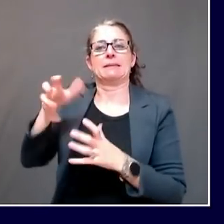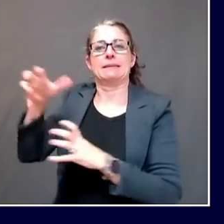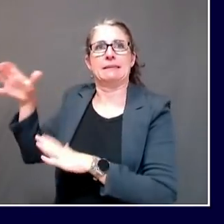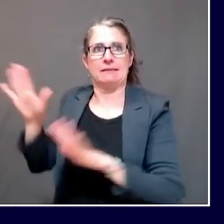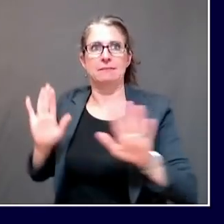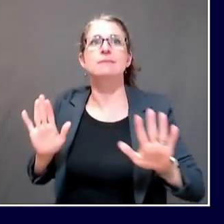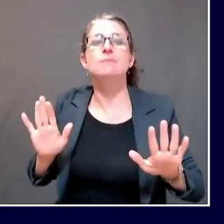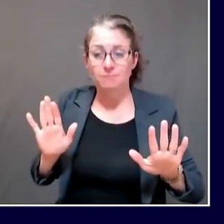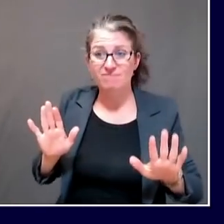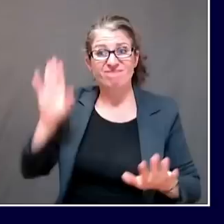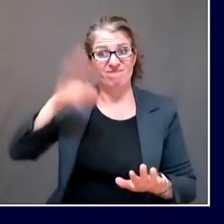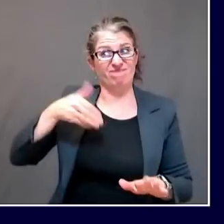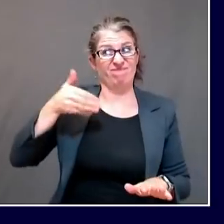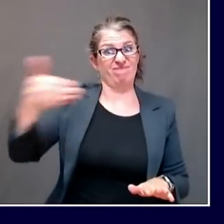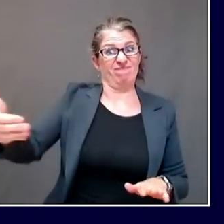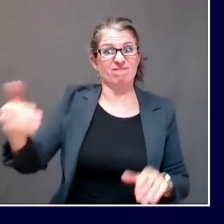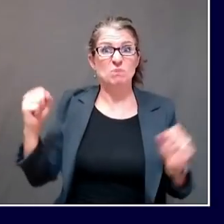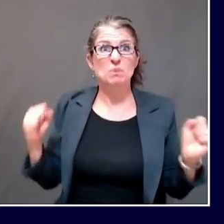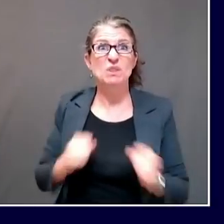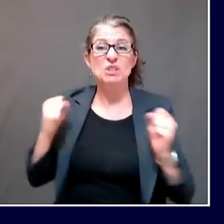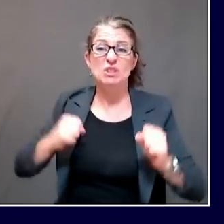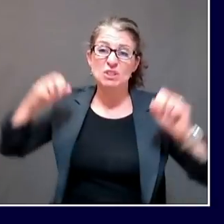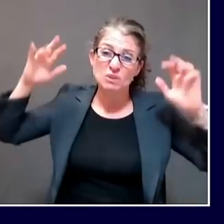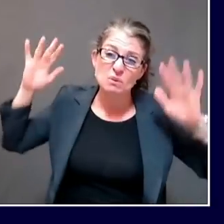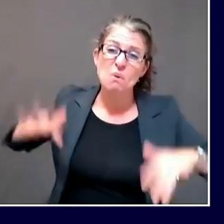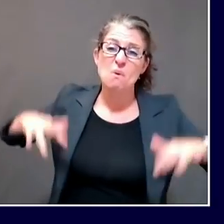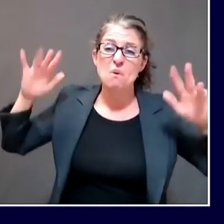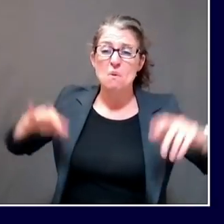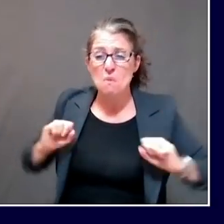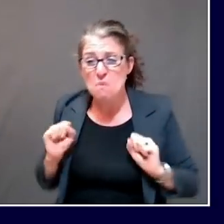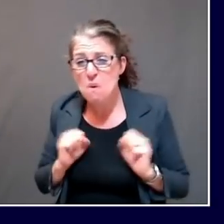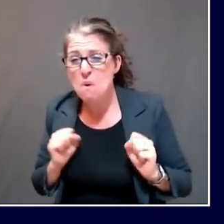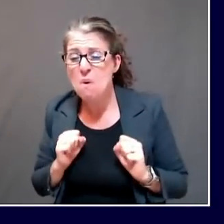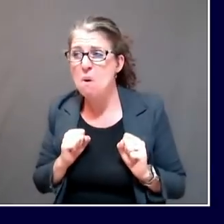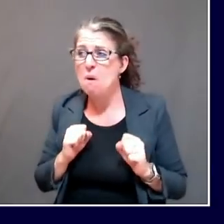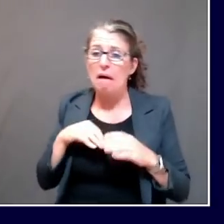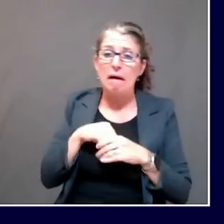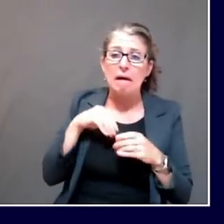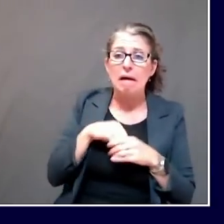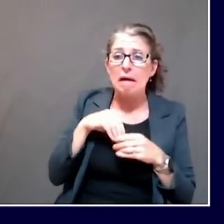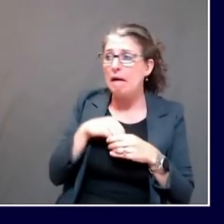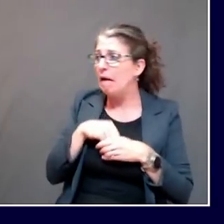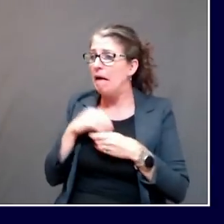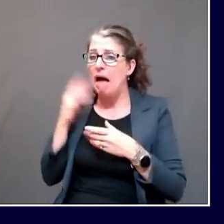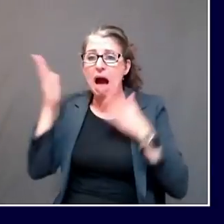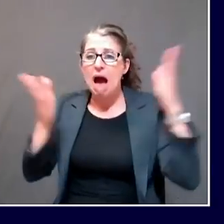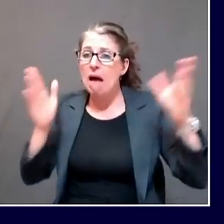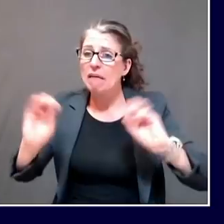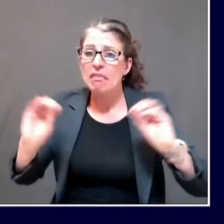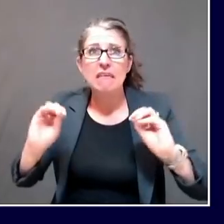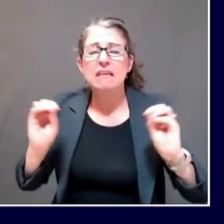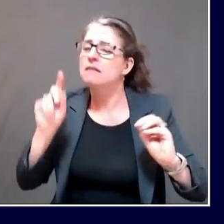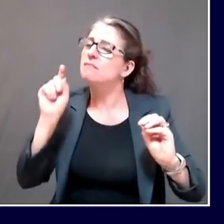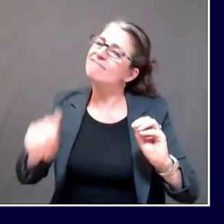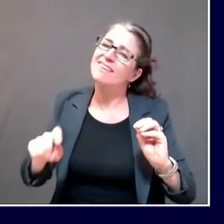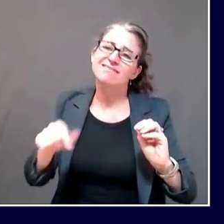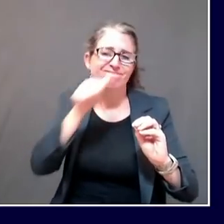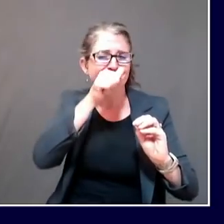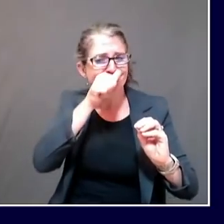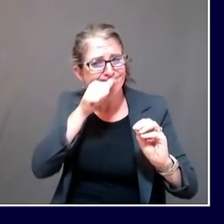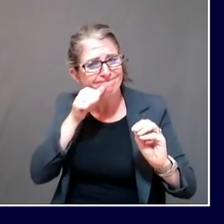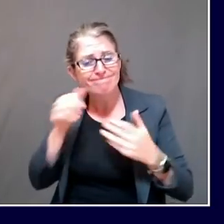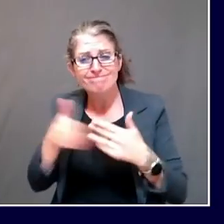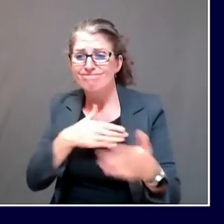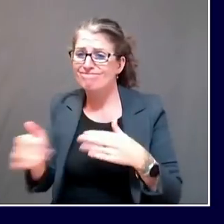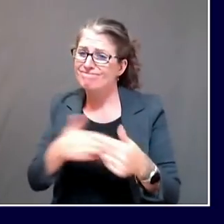health measures that have kept our state so safe so far. I want to thank the people of Maine for doing their